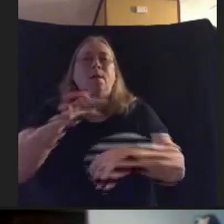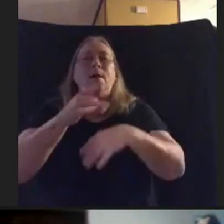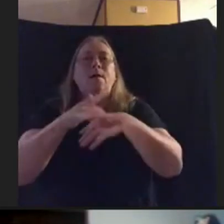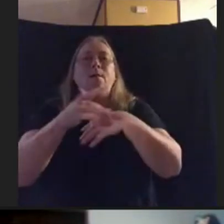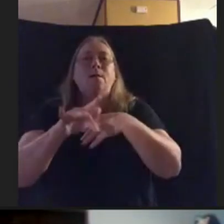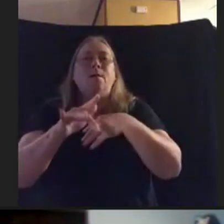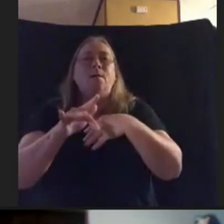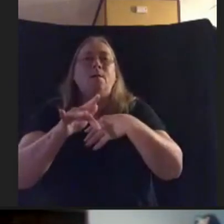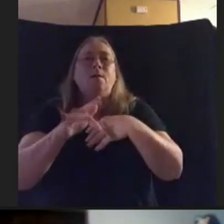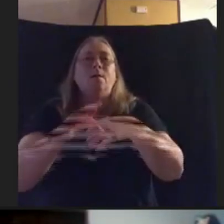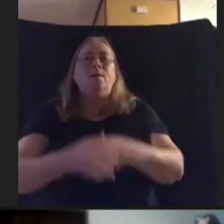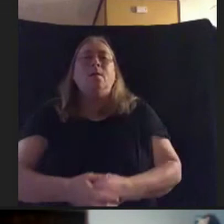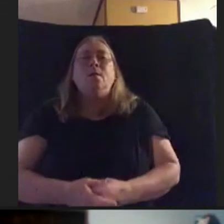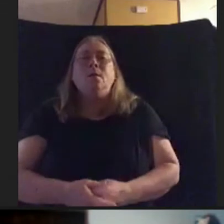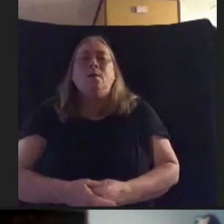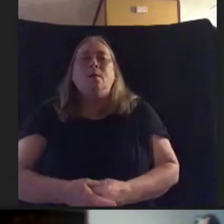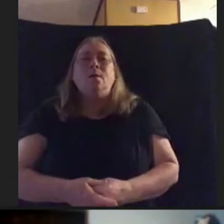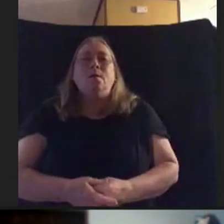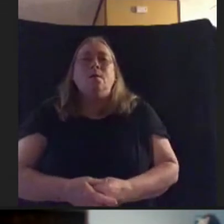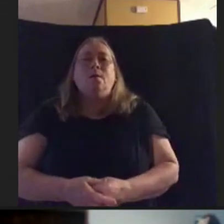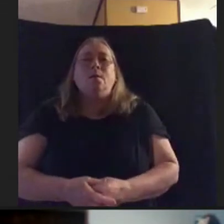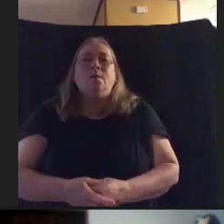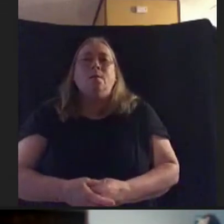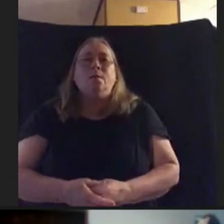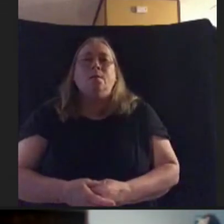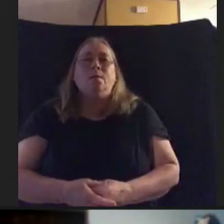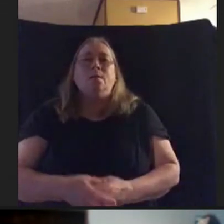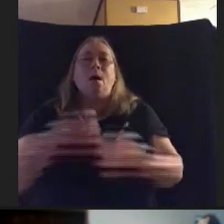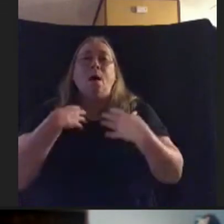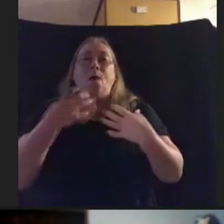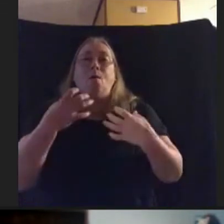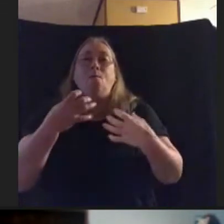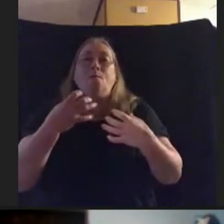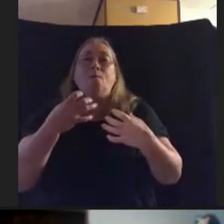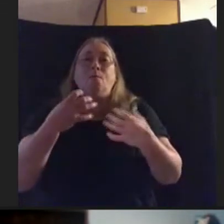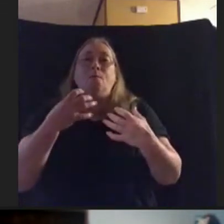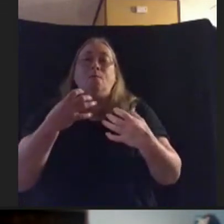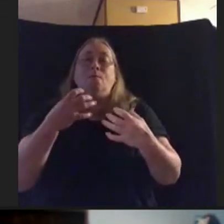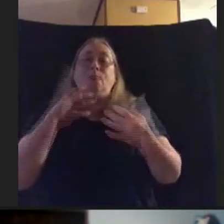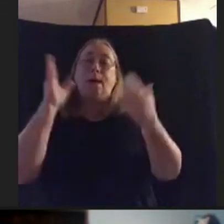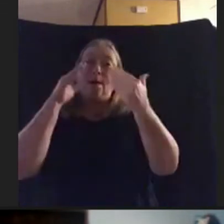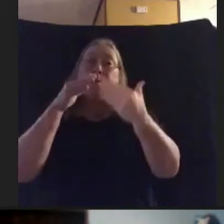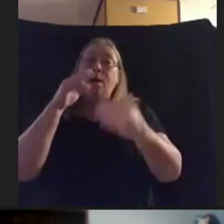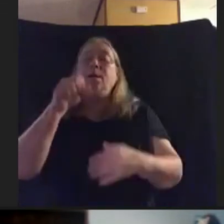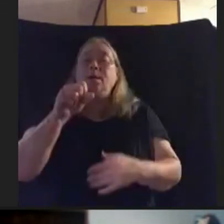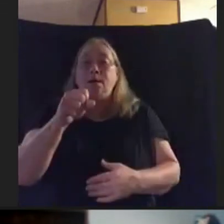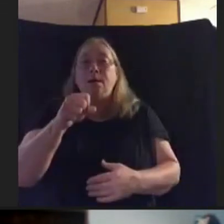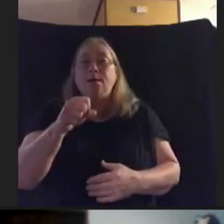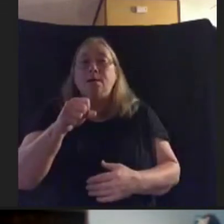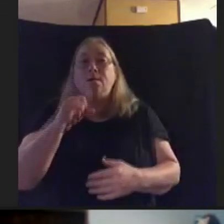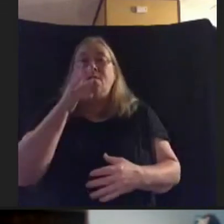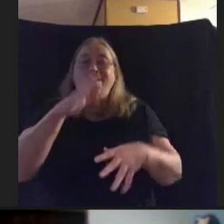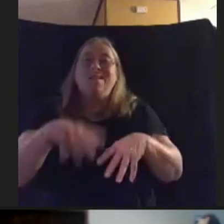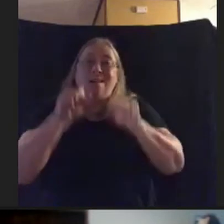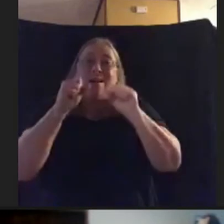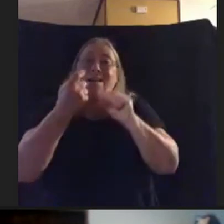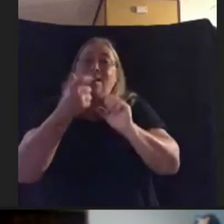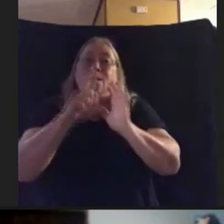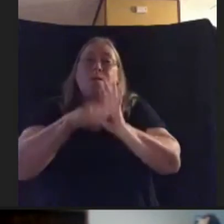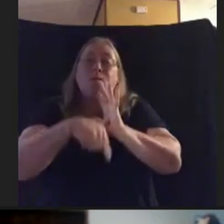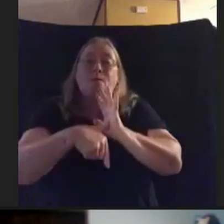soon. So I do want to temper expectations that it's going to take a little while, almost